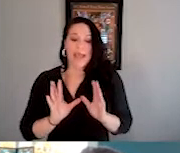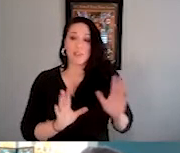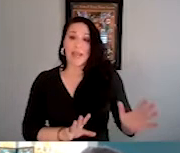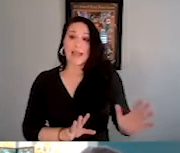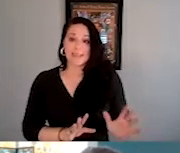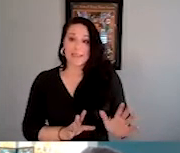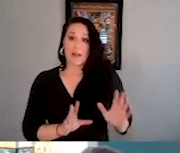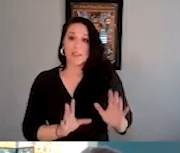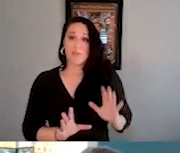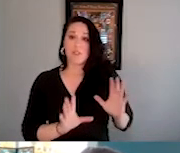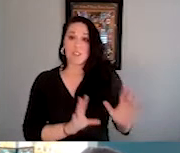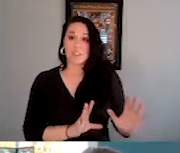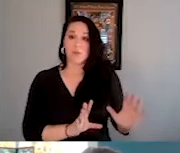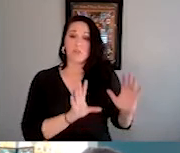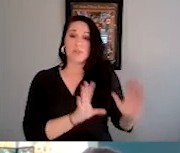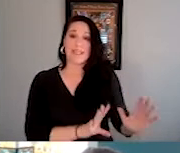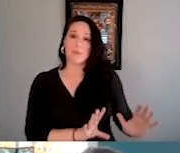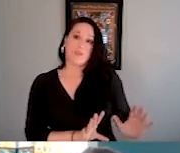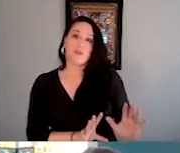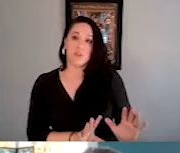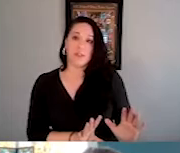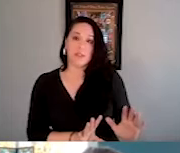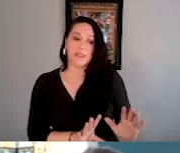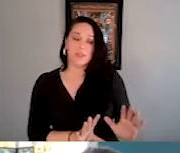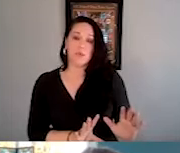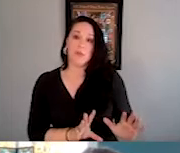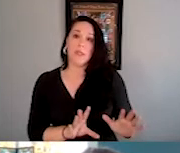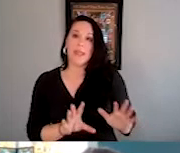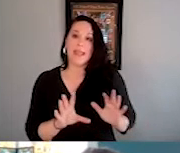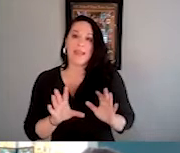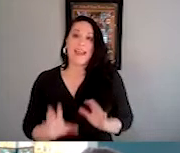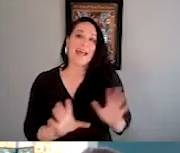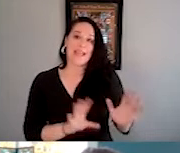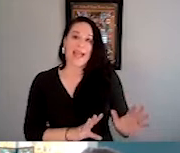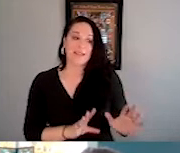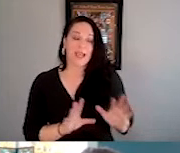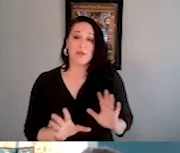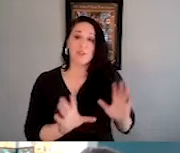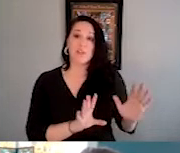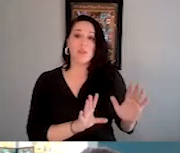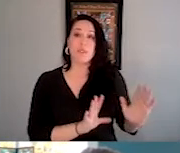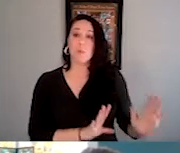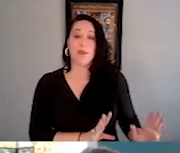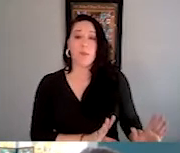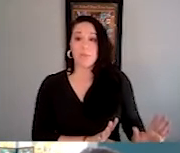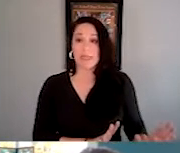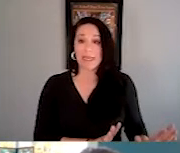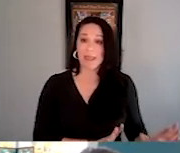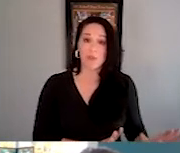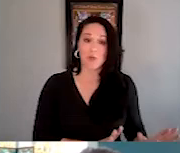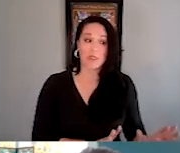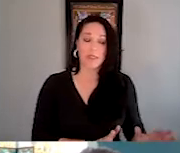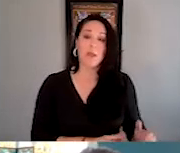was actually tracking data on suspensions and explosives related to prescription drug sharing in school if I hadn't asked. I would have just assumed, because what we